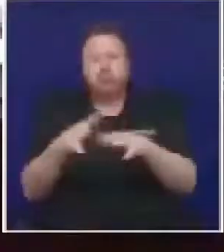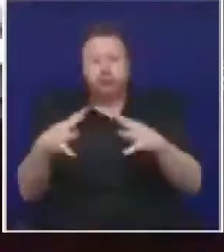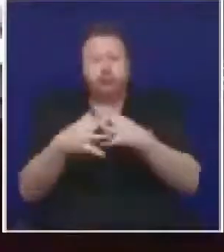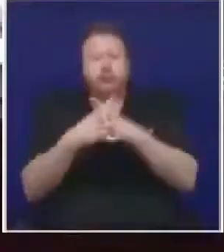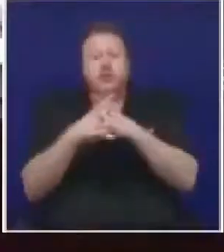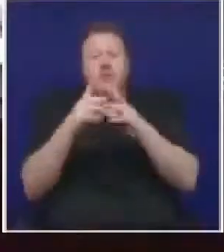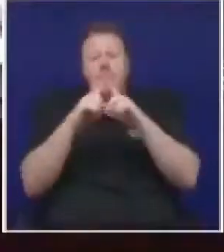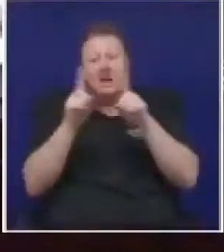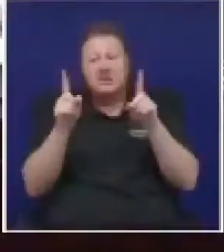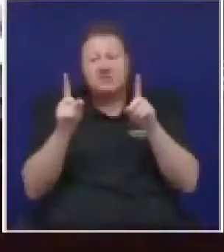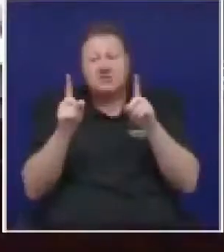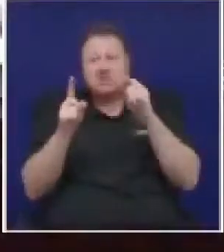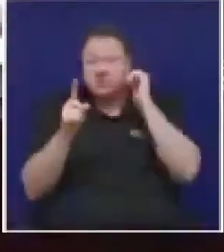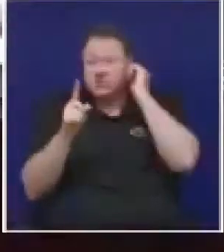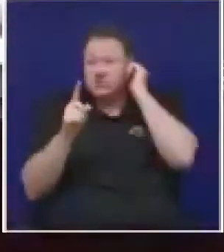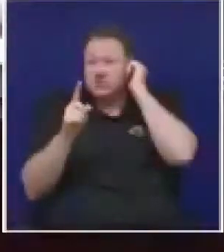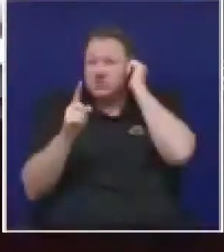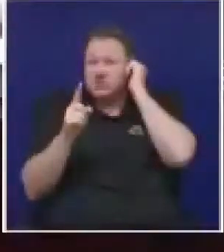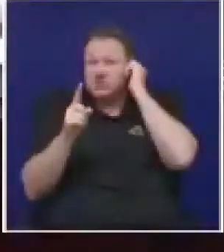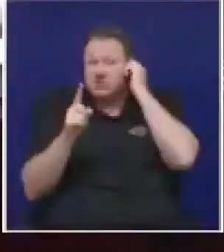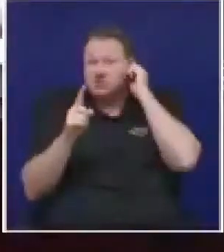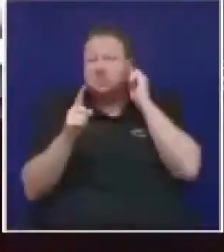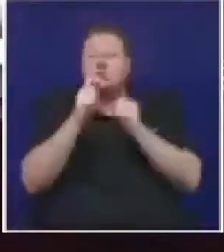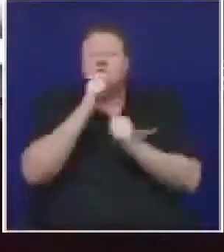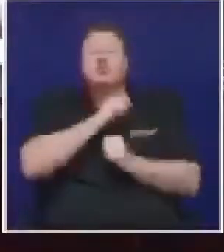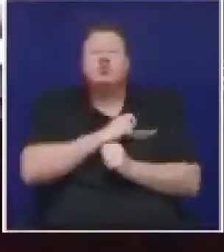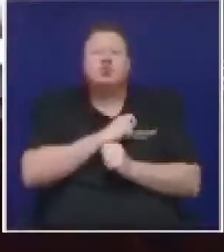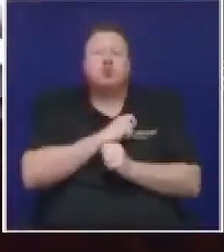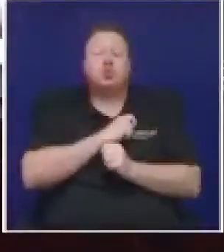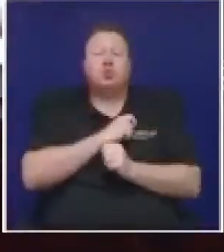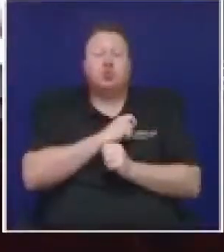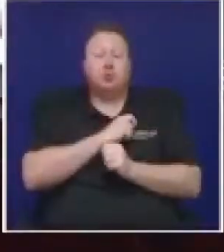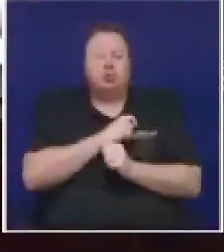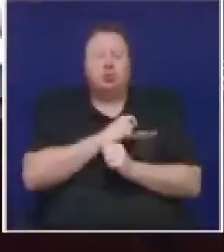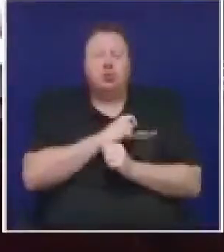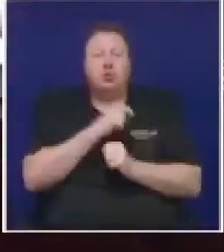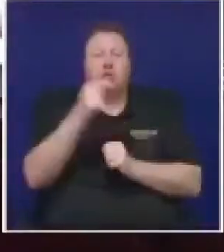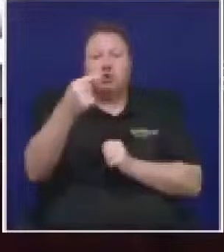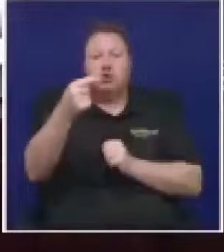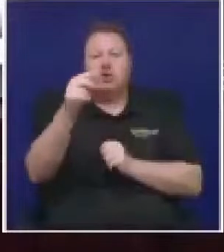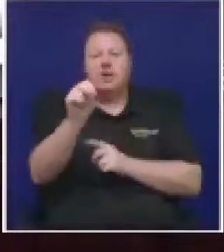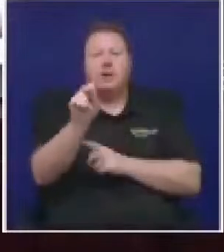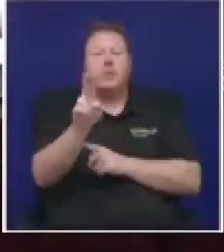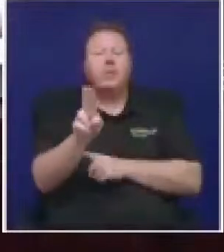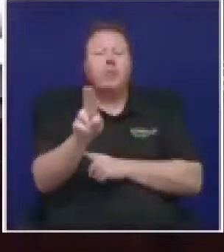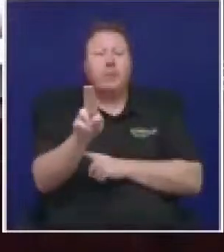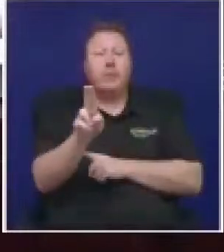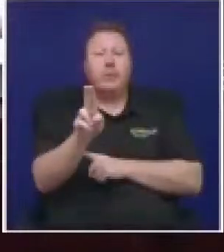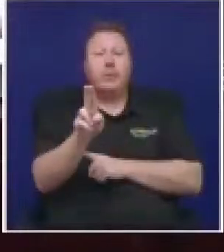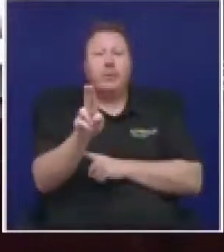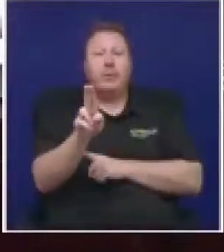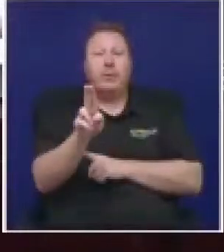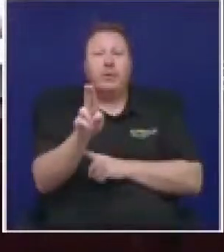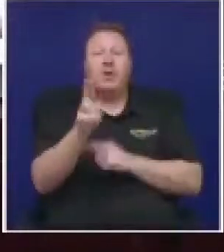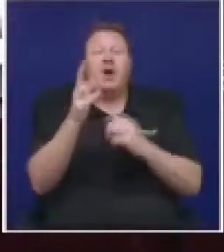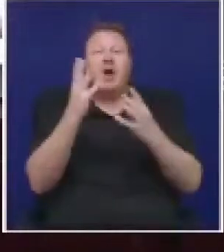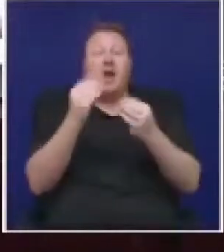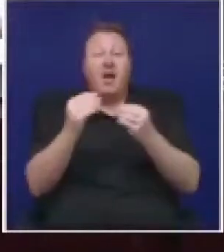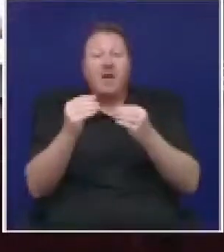However, it is true that the government of national unity has